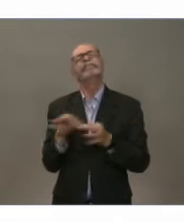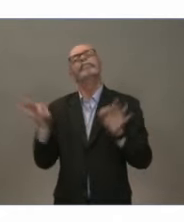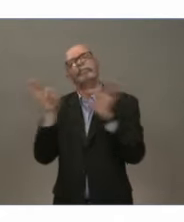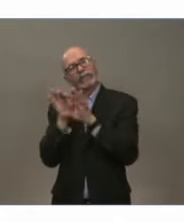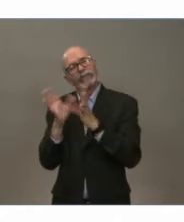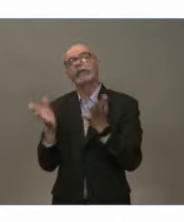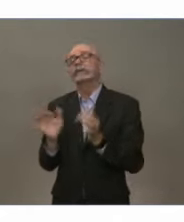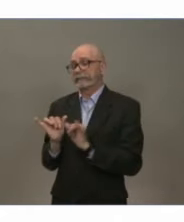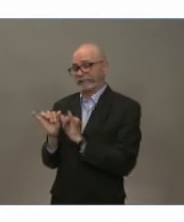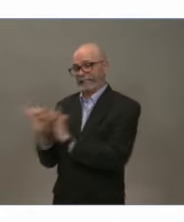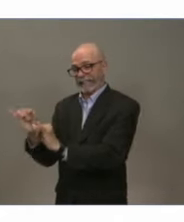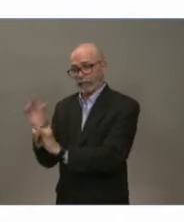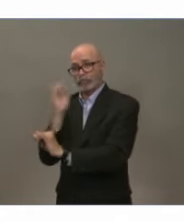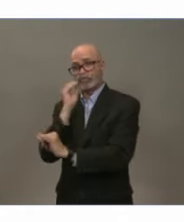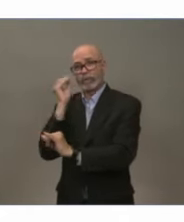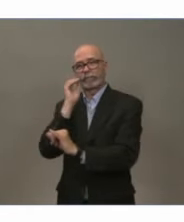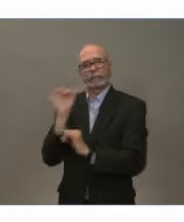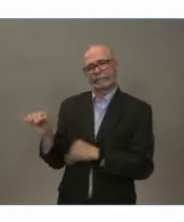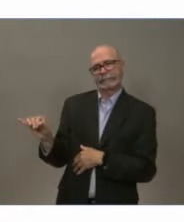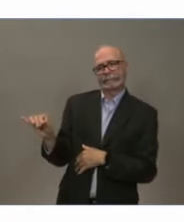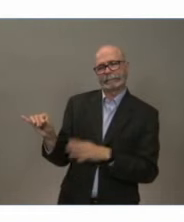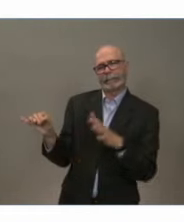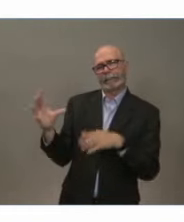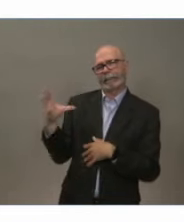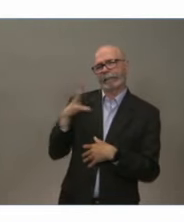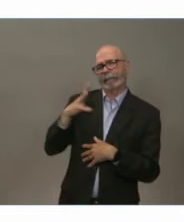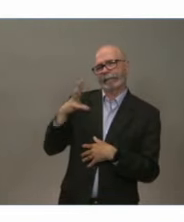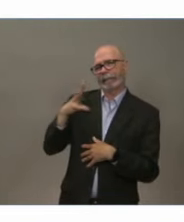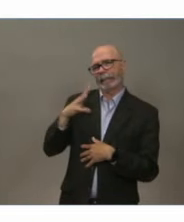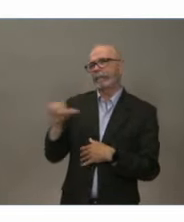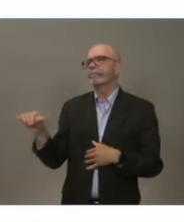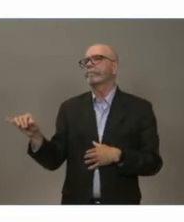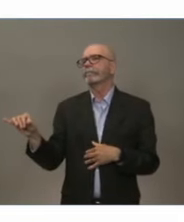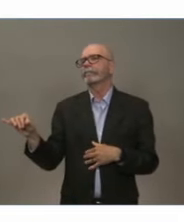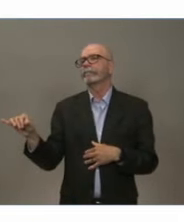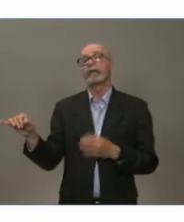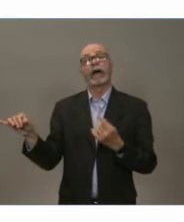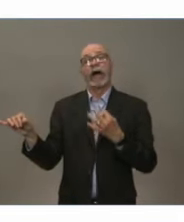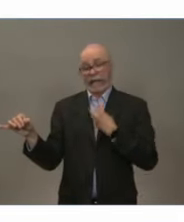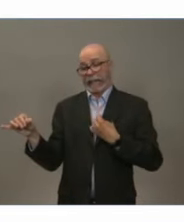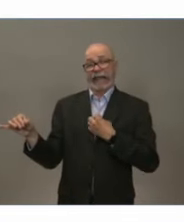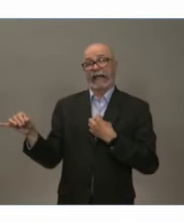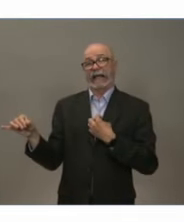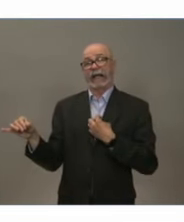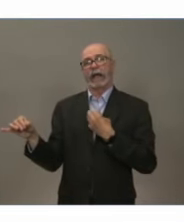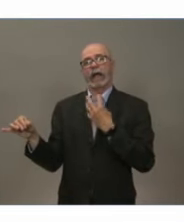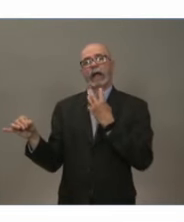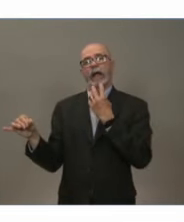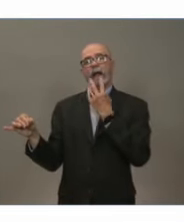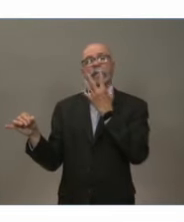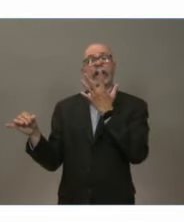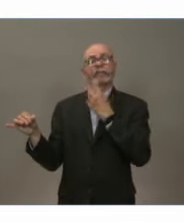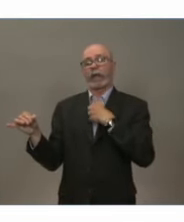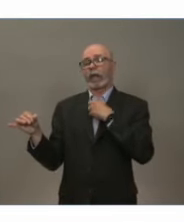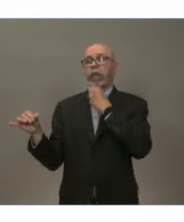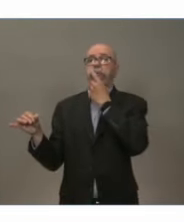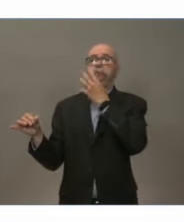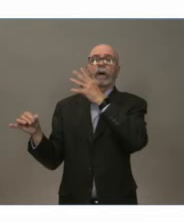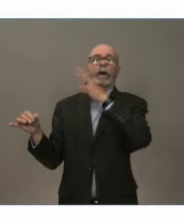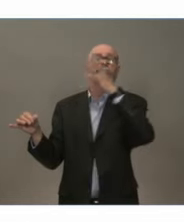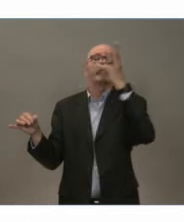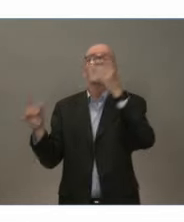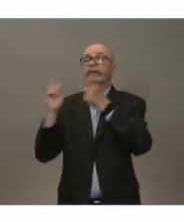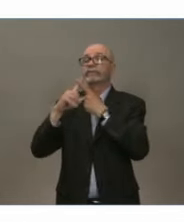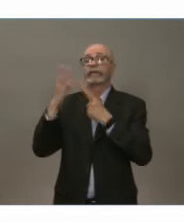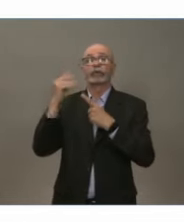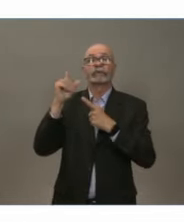days, which is the full length of time, the incubation period, that from the time of being exposed, it can take up to 14 days for